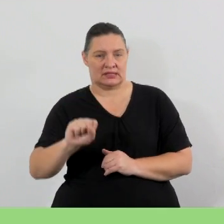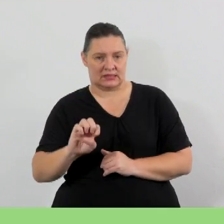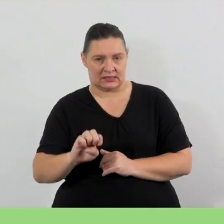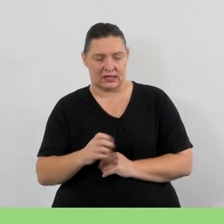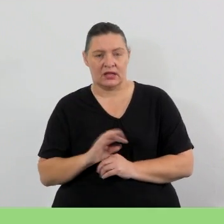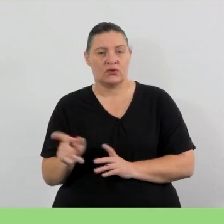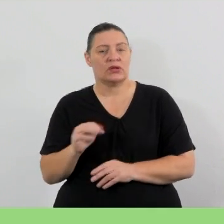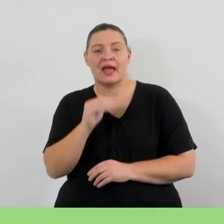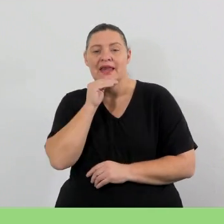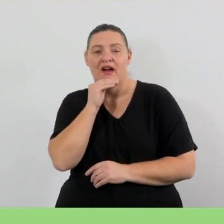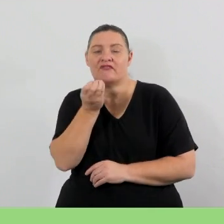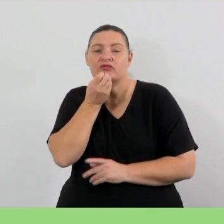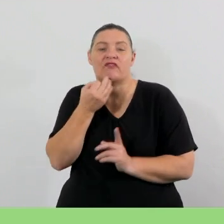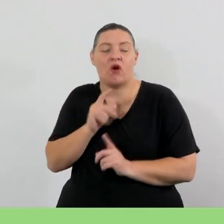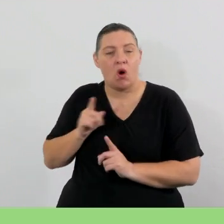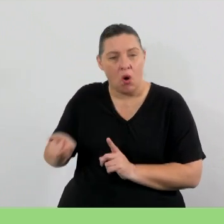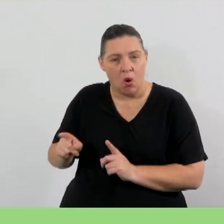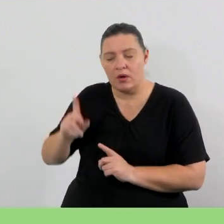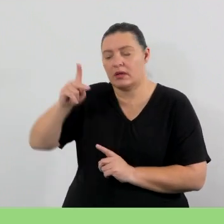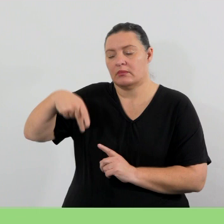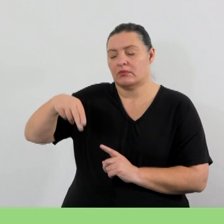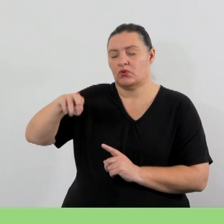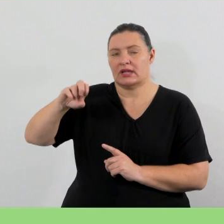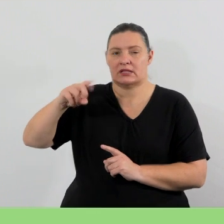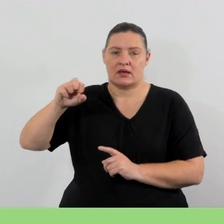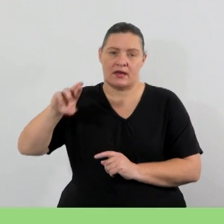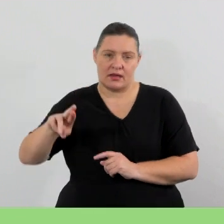And there will not be enough food for the